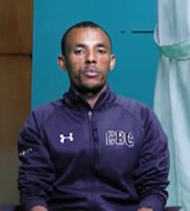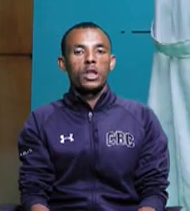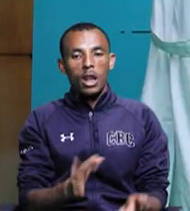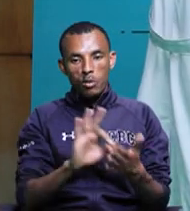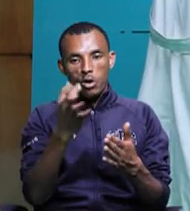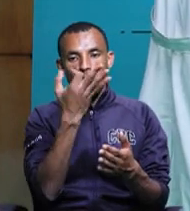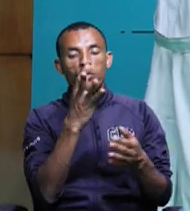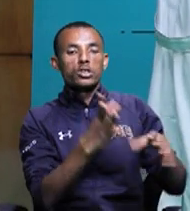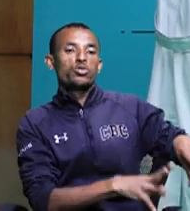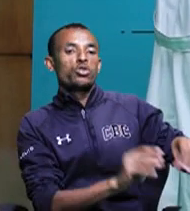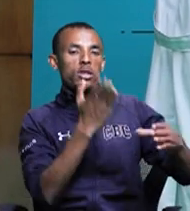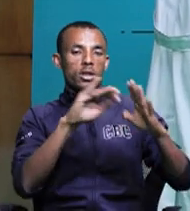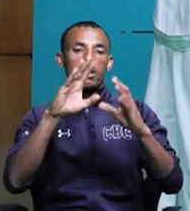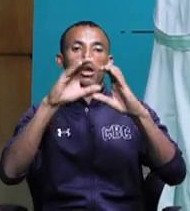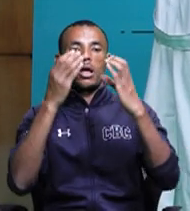Number of students in a class.